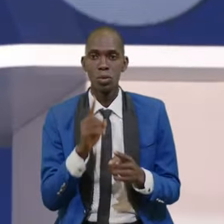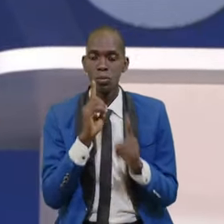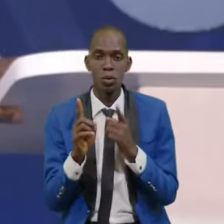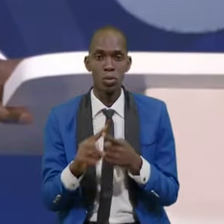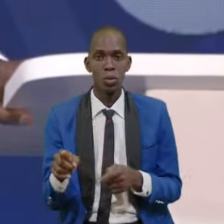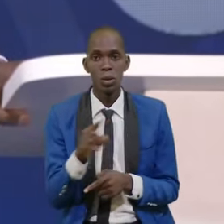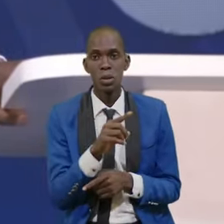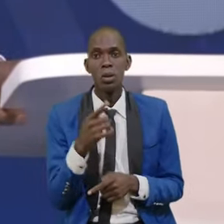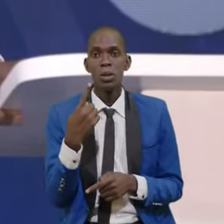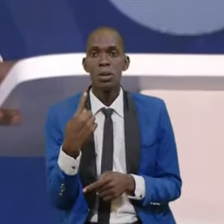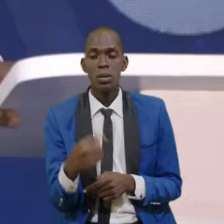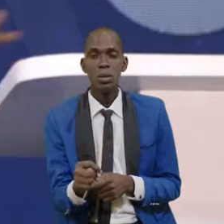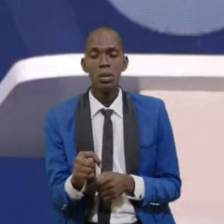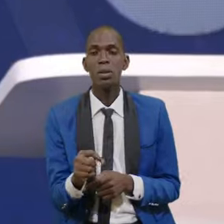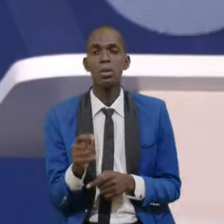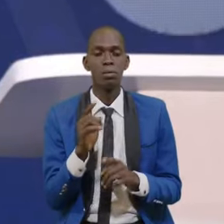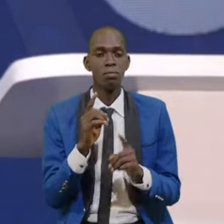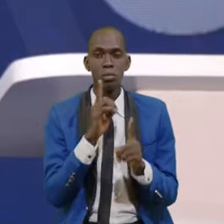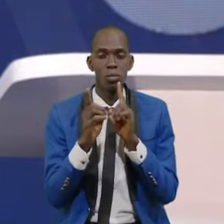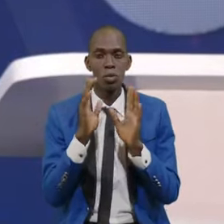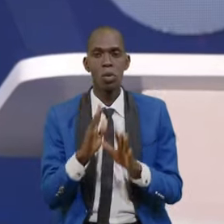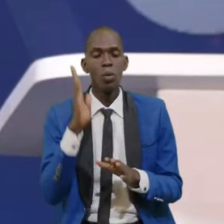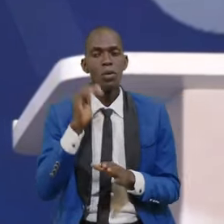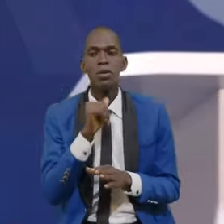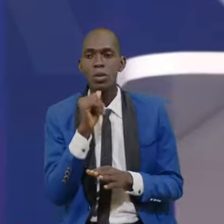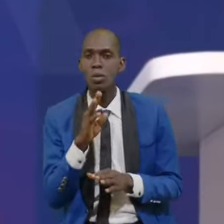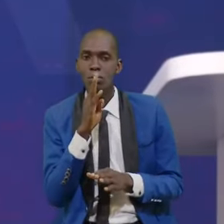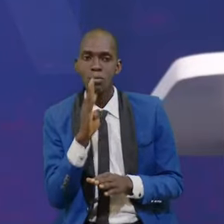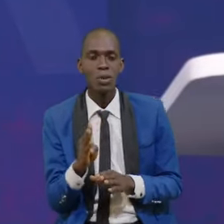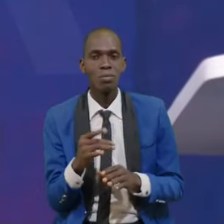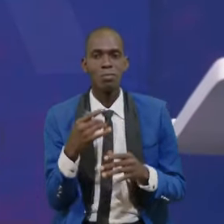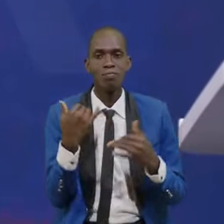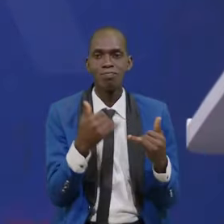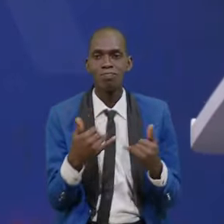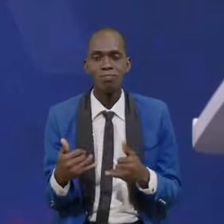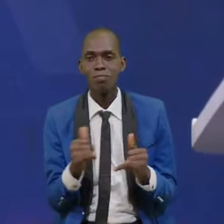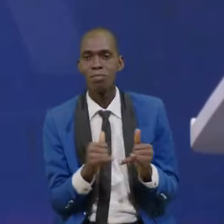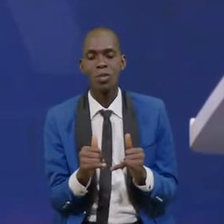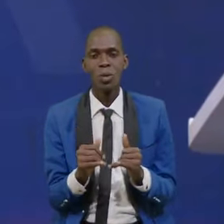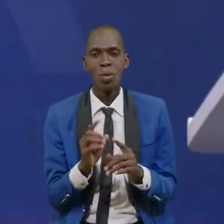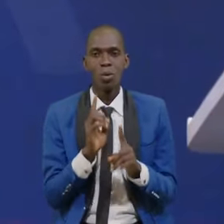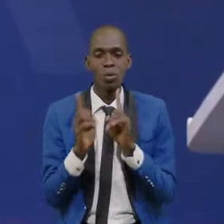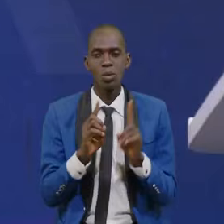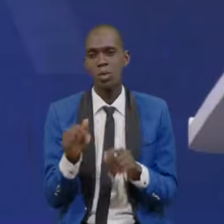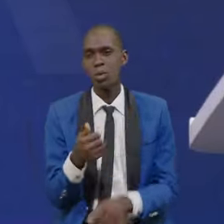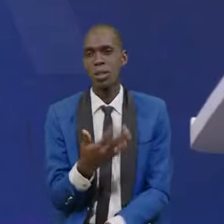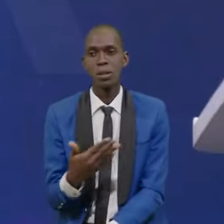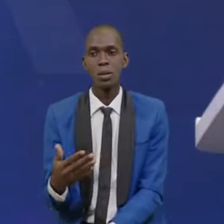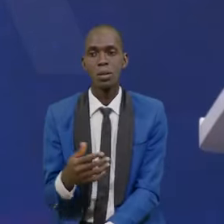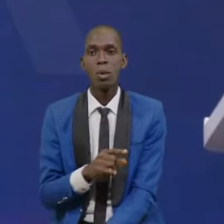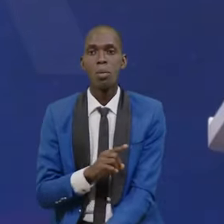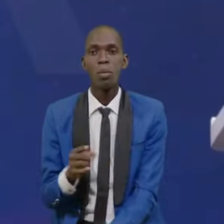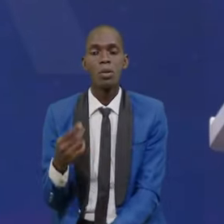be entertaining them. The meeting together of professionals will not be